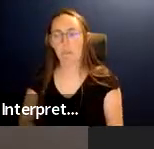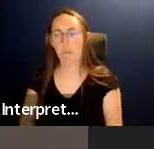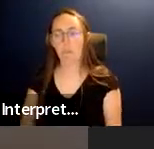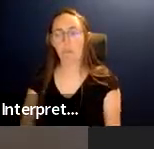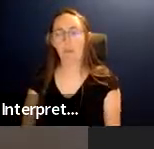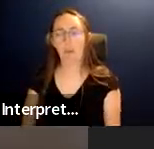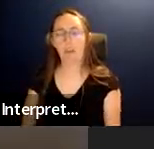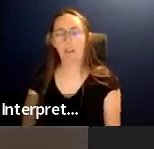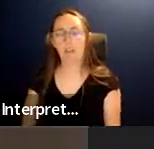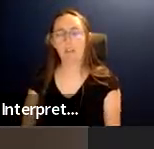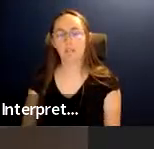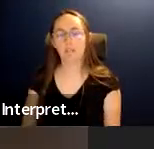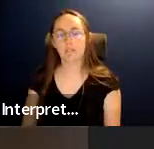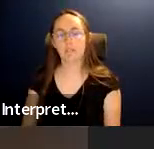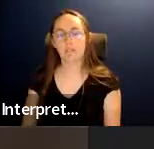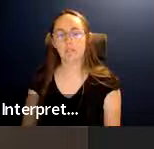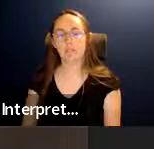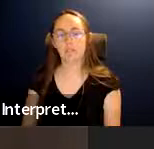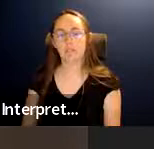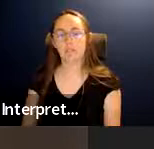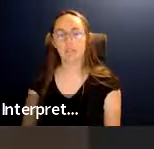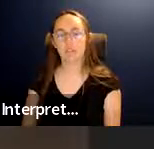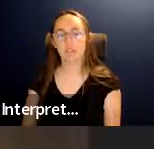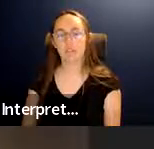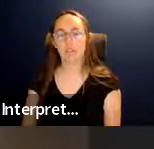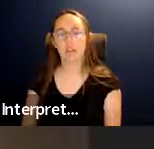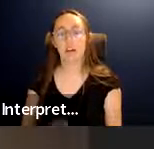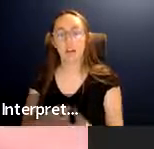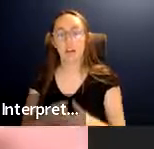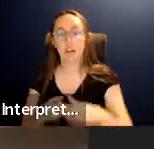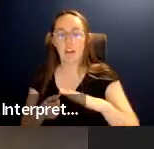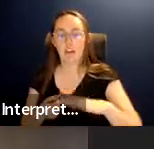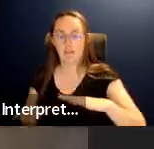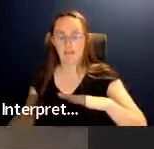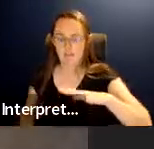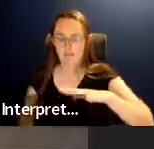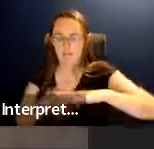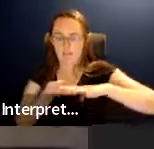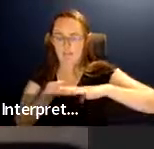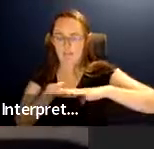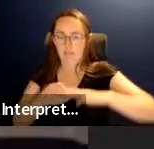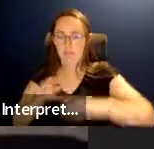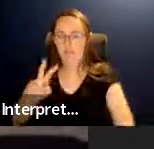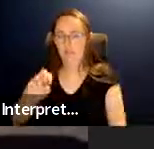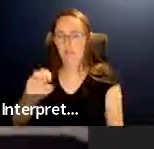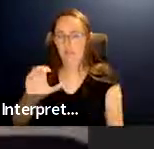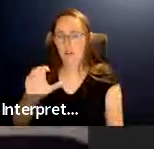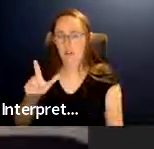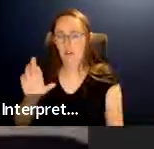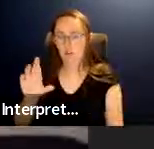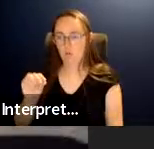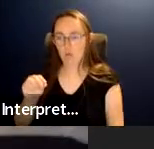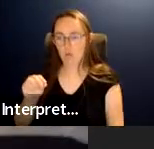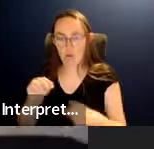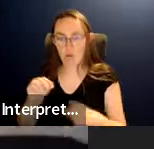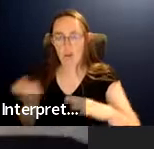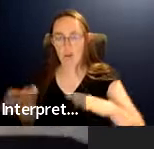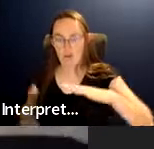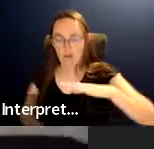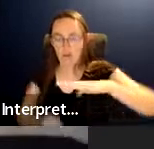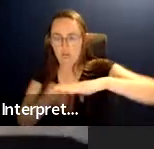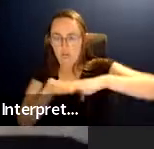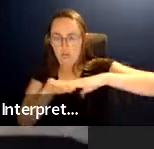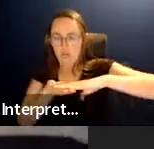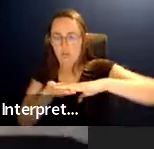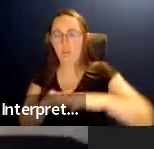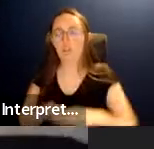Then we're going to put our piece of Velcro here with the one wrap. So notice